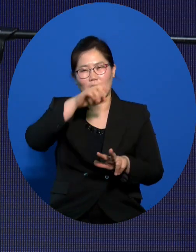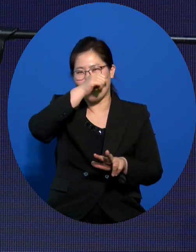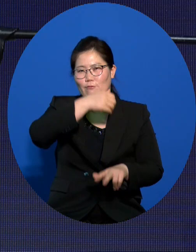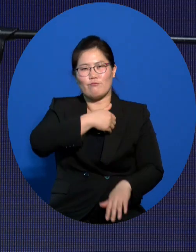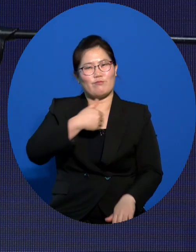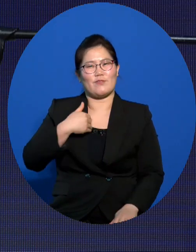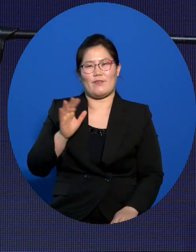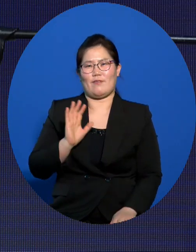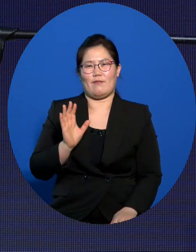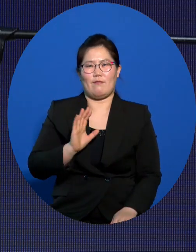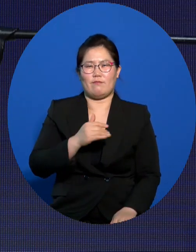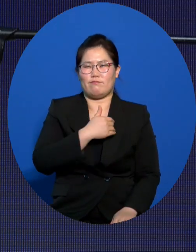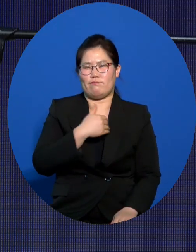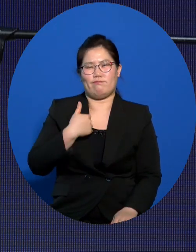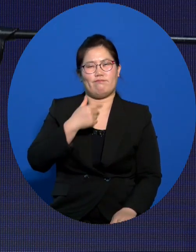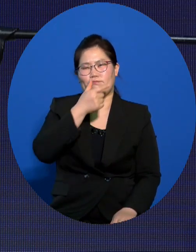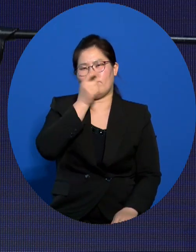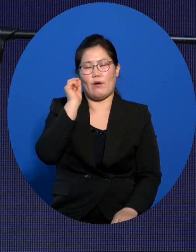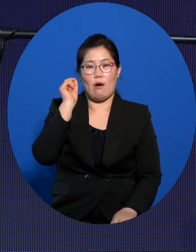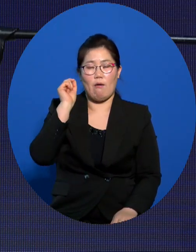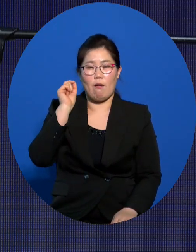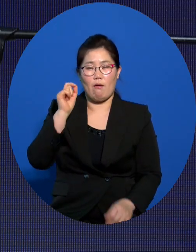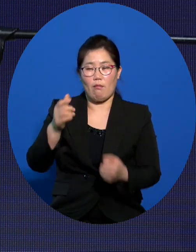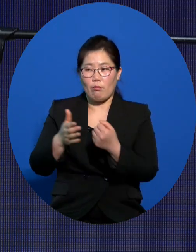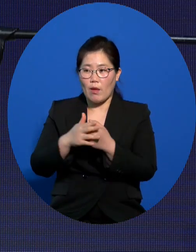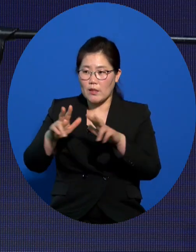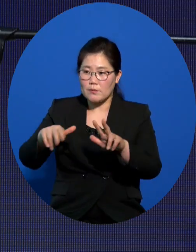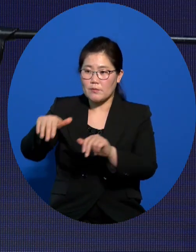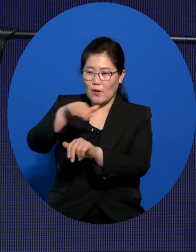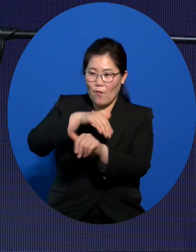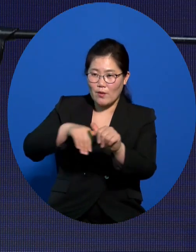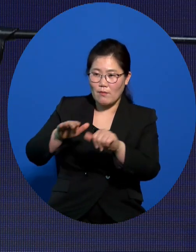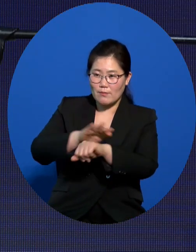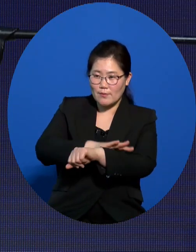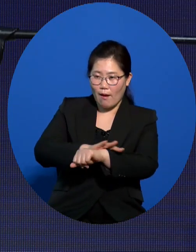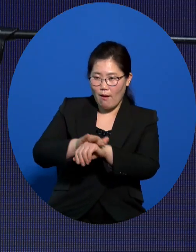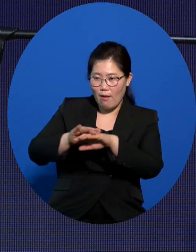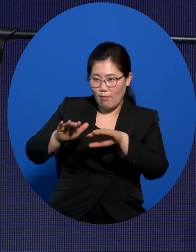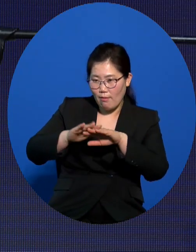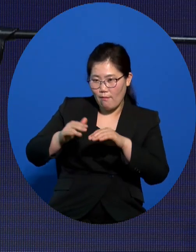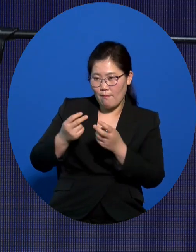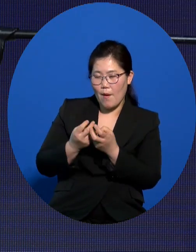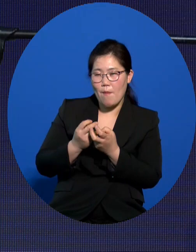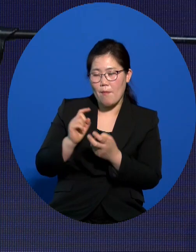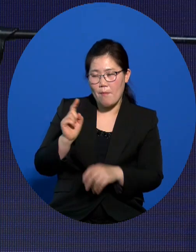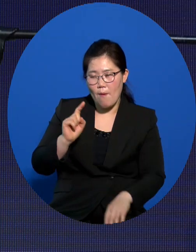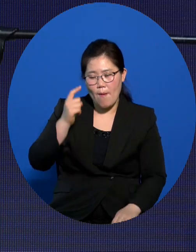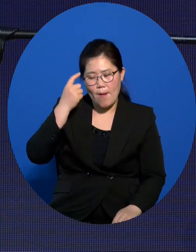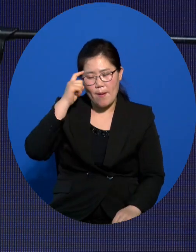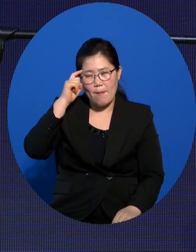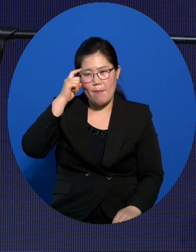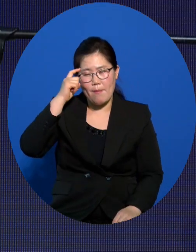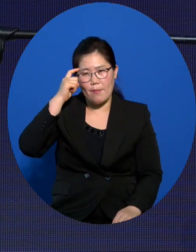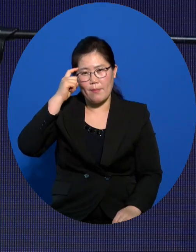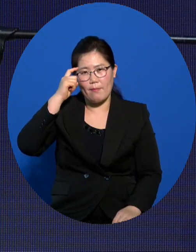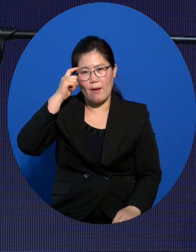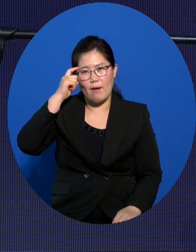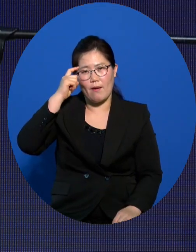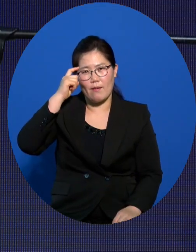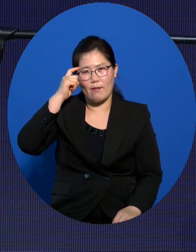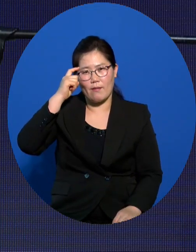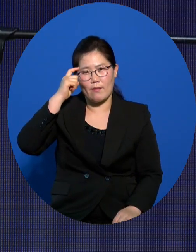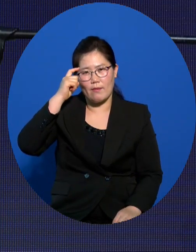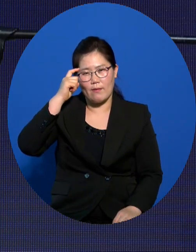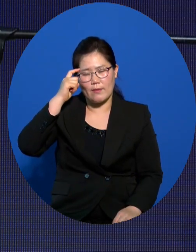be able to hire a lot of people, but that is not reality that we are in. So we have to think about how we can use